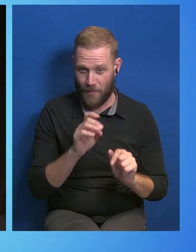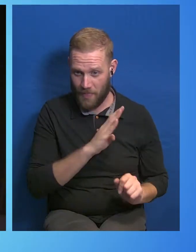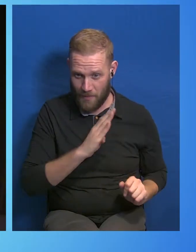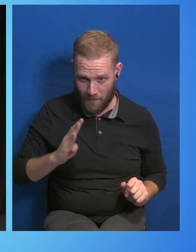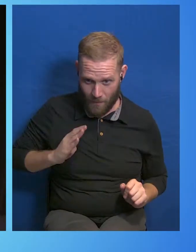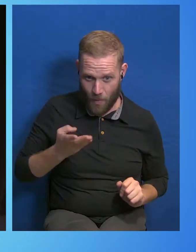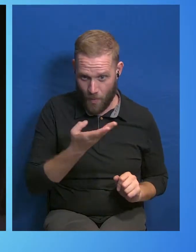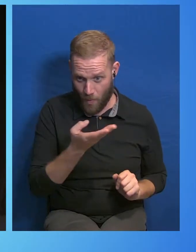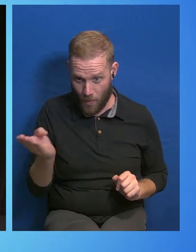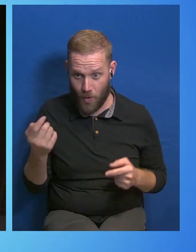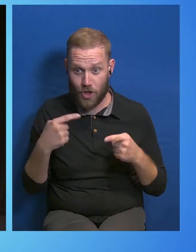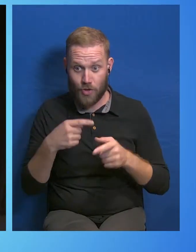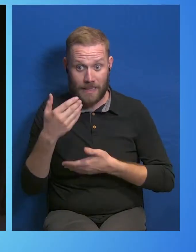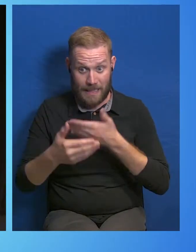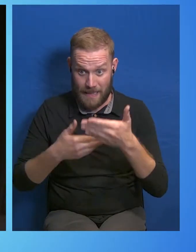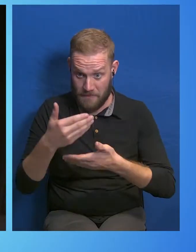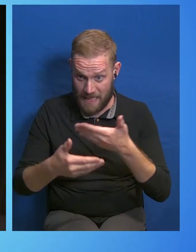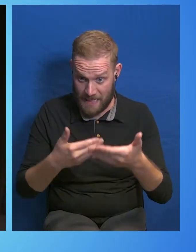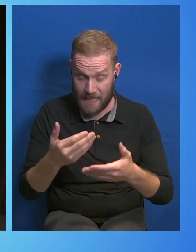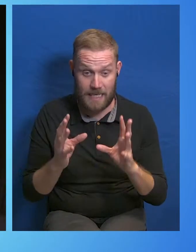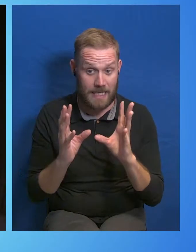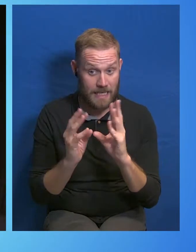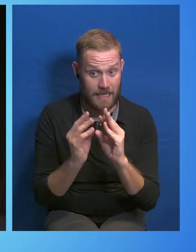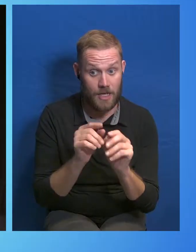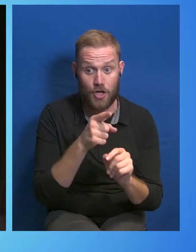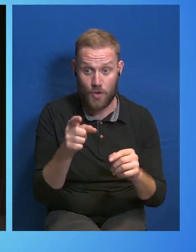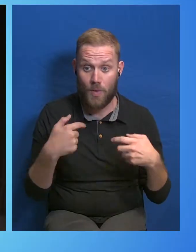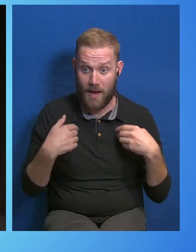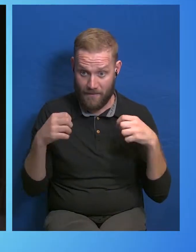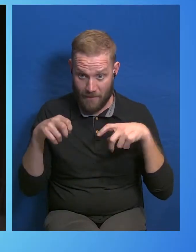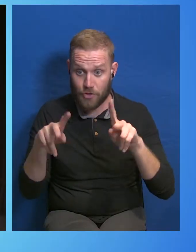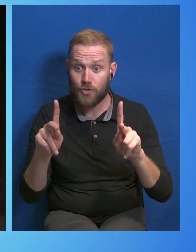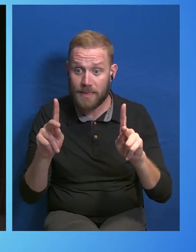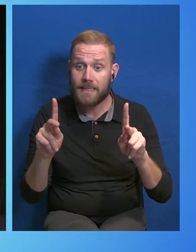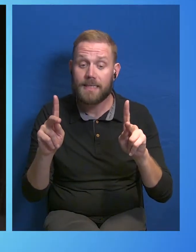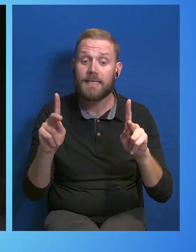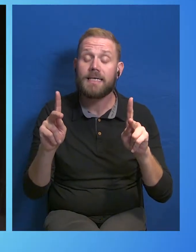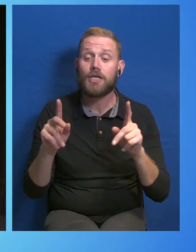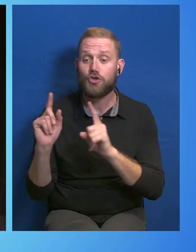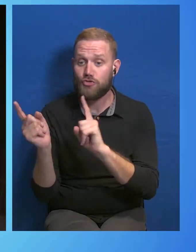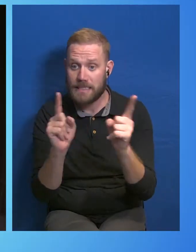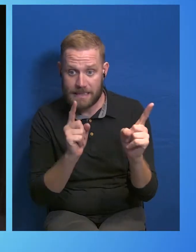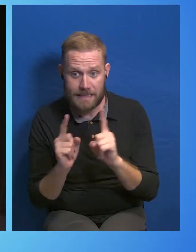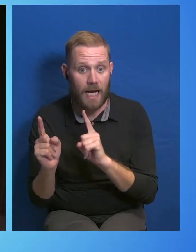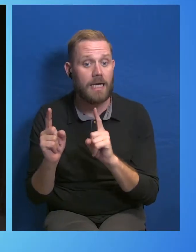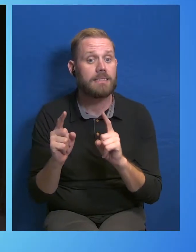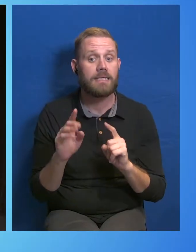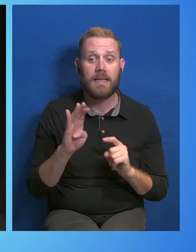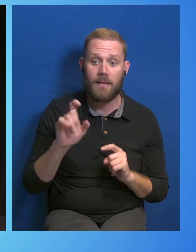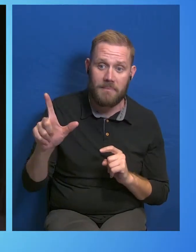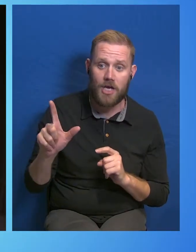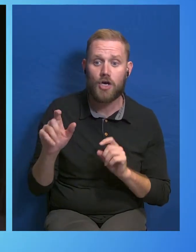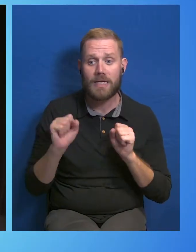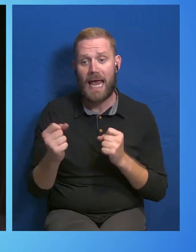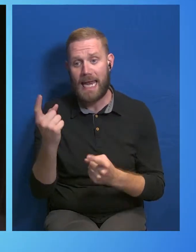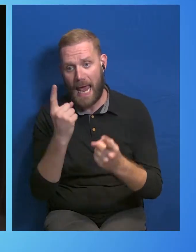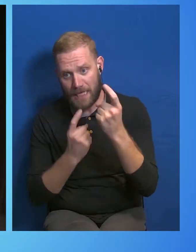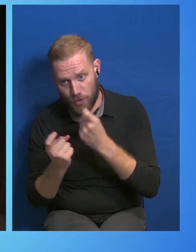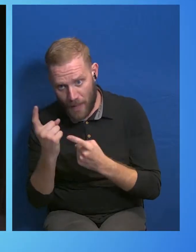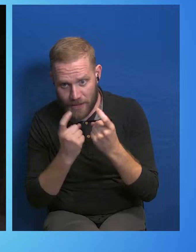As we go through the meeting, you will have an opportunity to discuss the bills and ask some